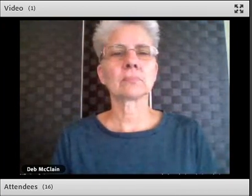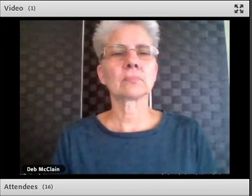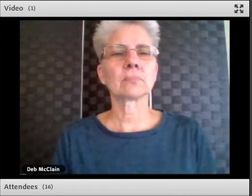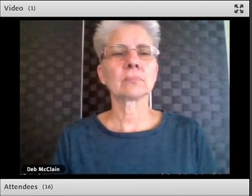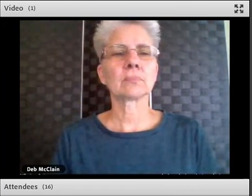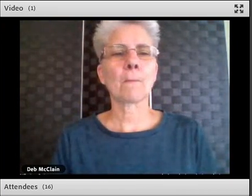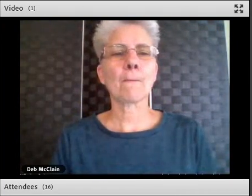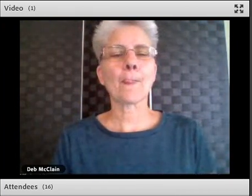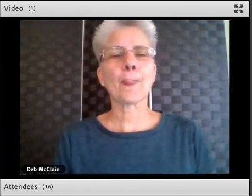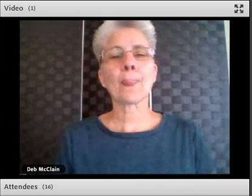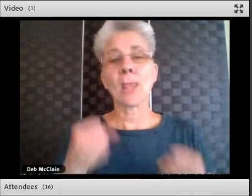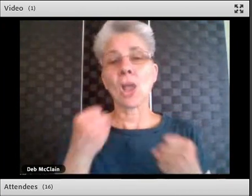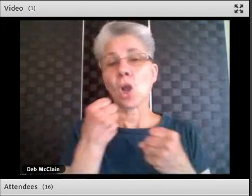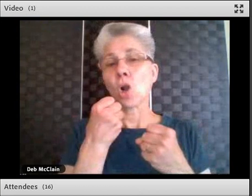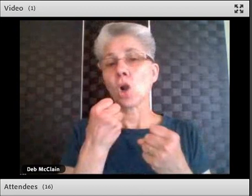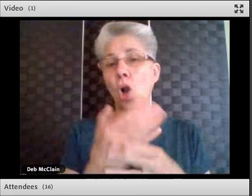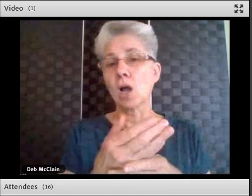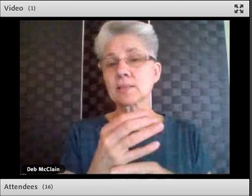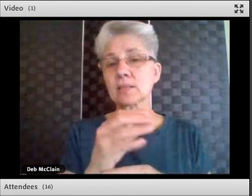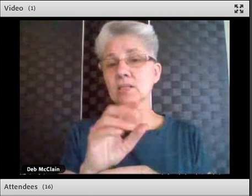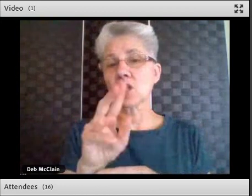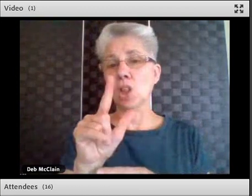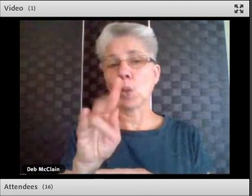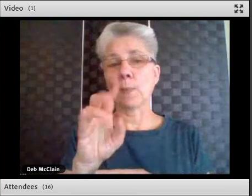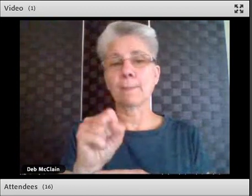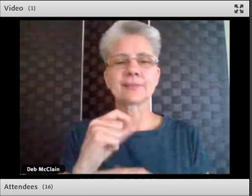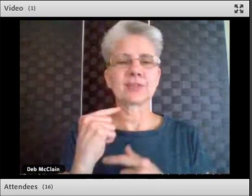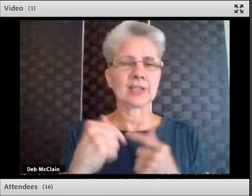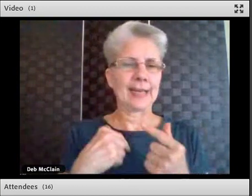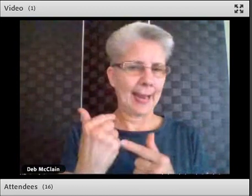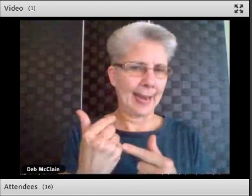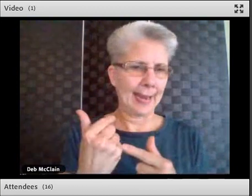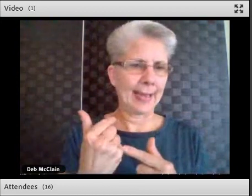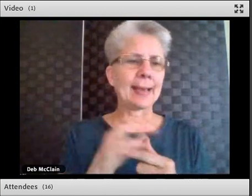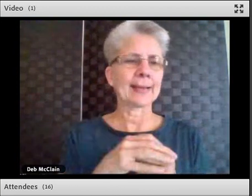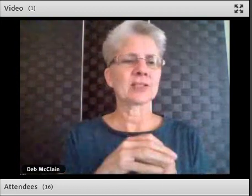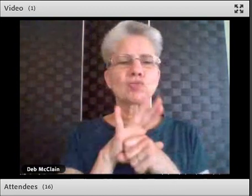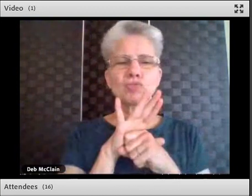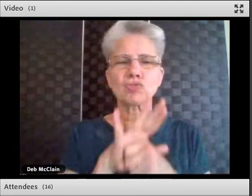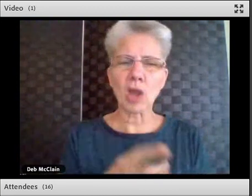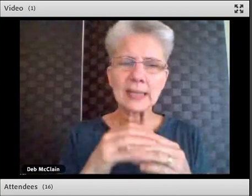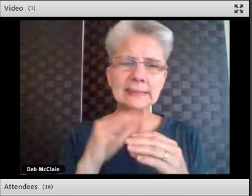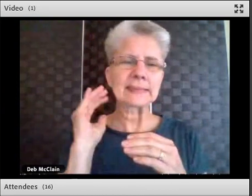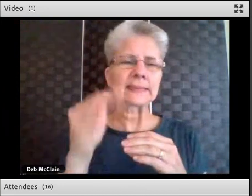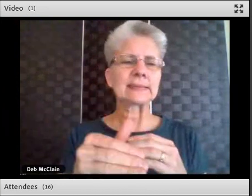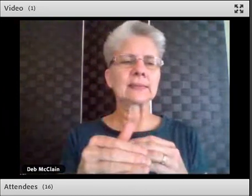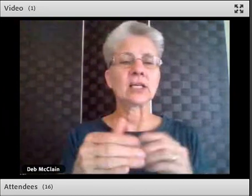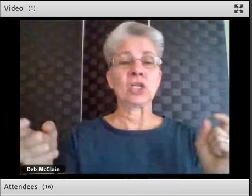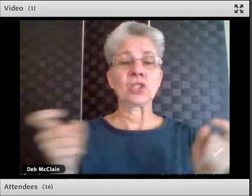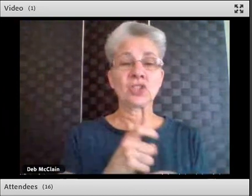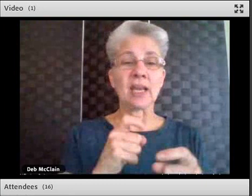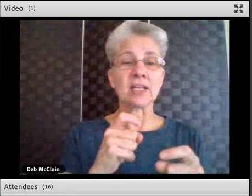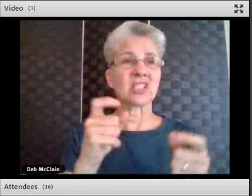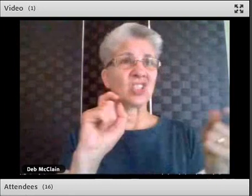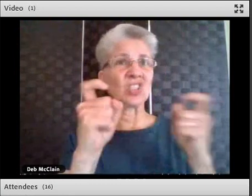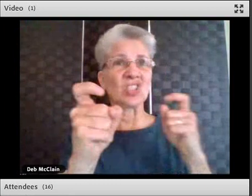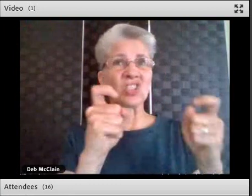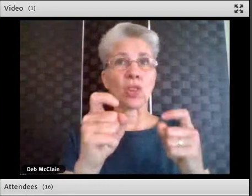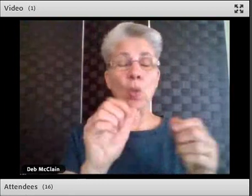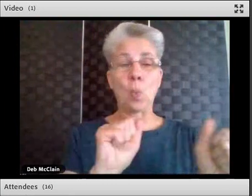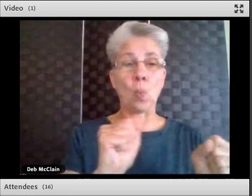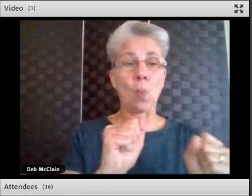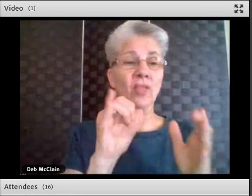Okay, causes or triggers: genetics, extreme stress, dramatic changes or shifts in the weather. This